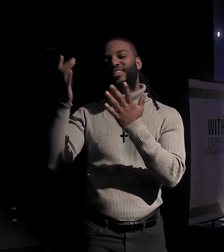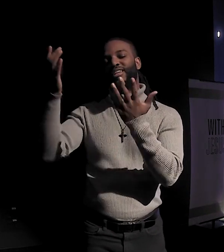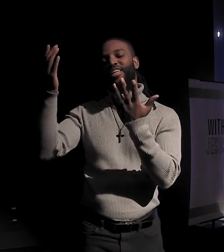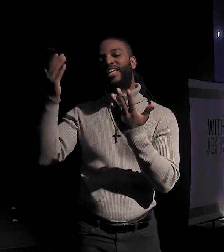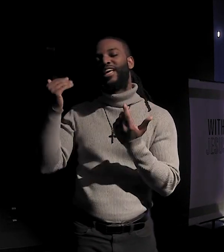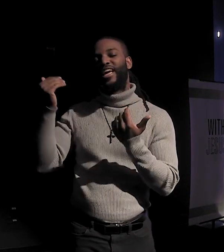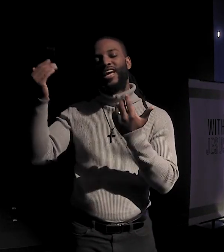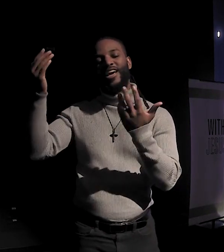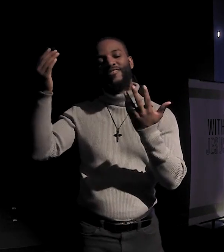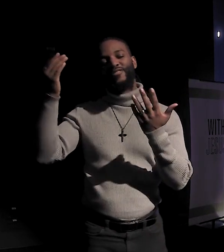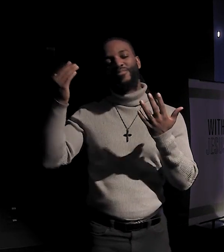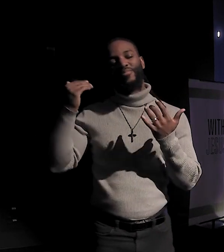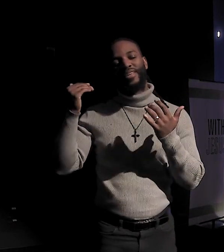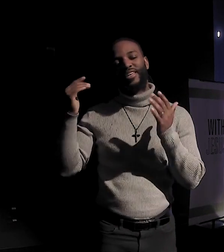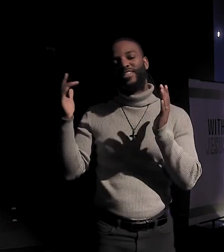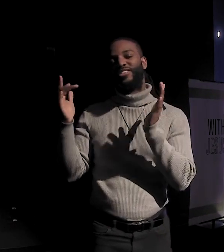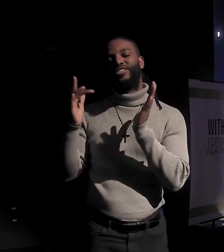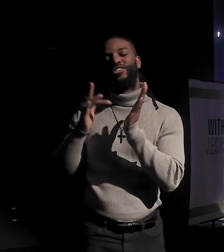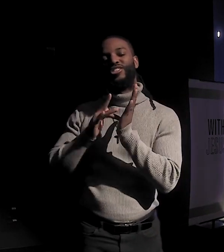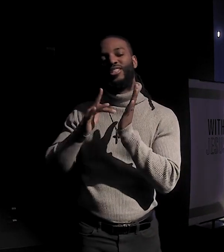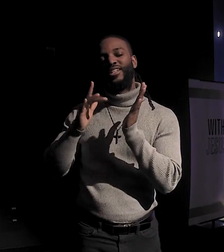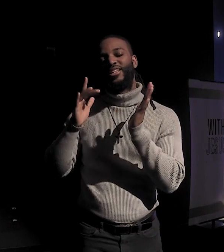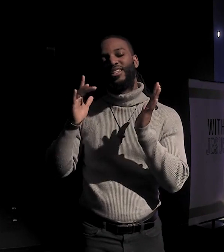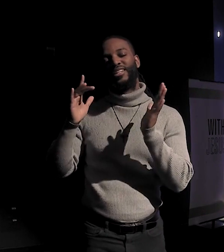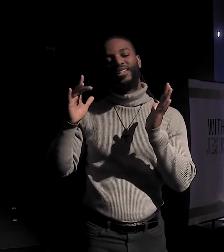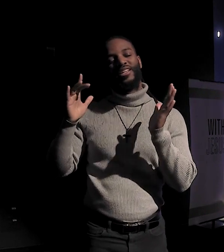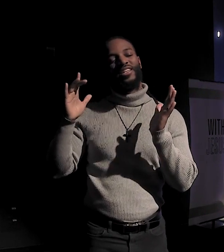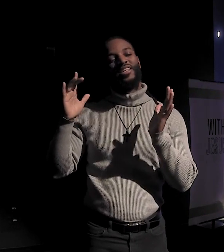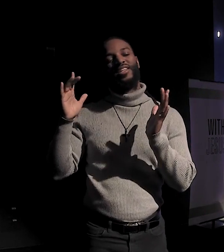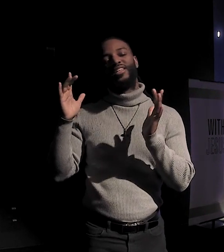Jesus. Give me